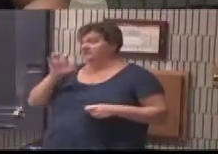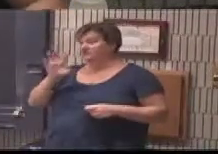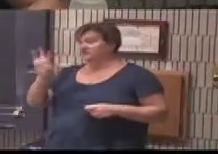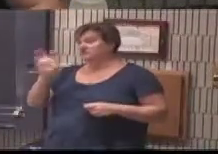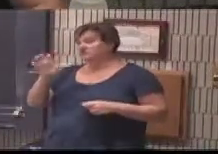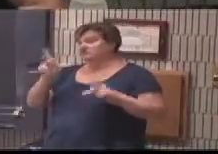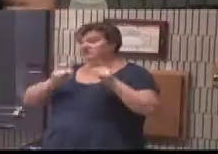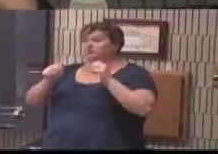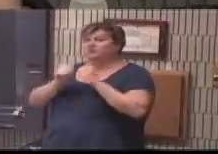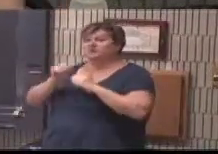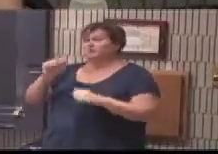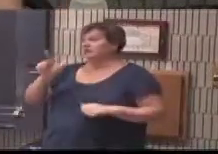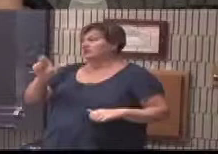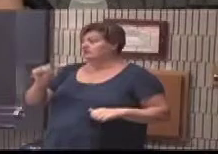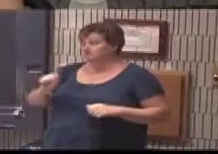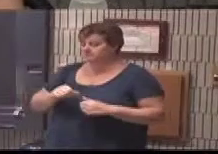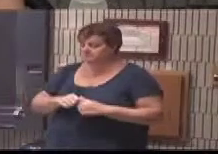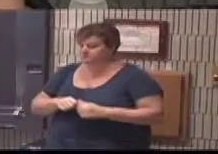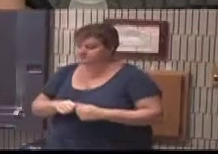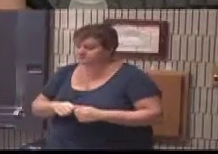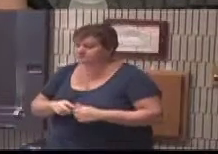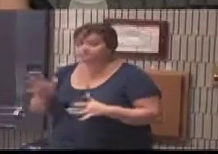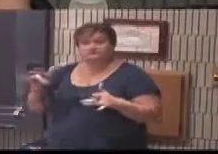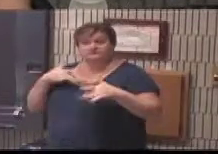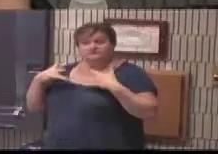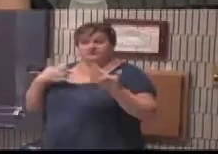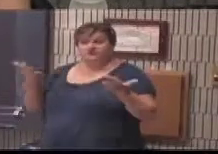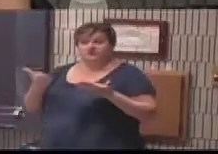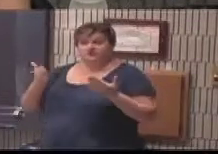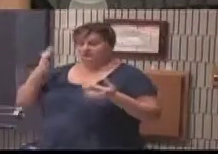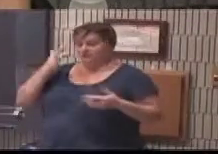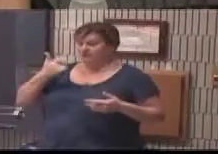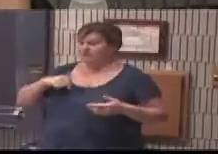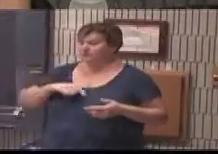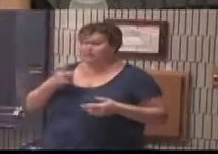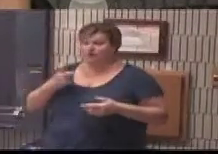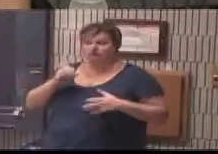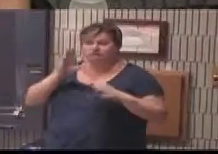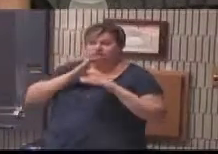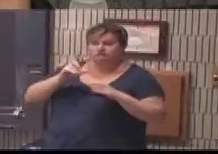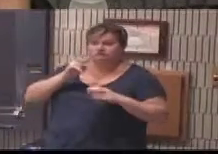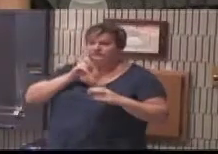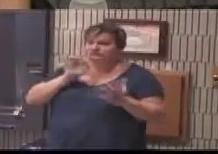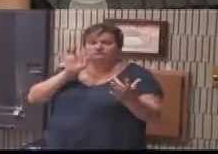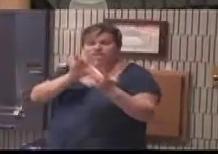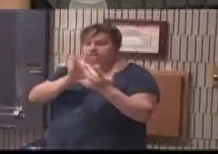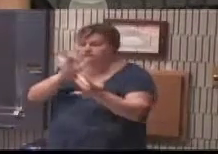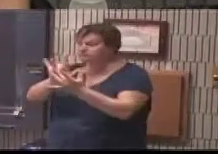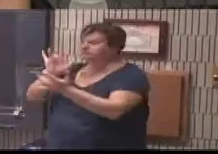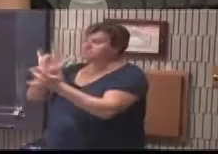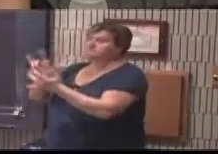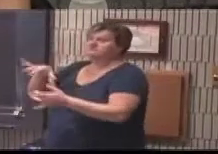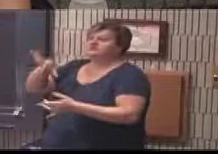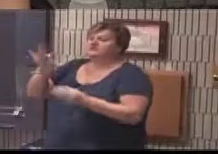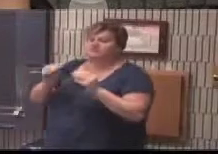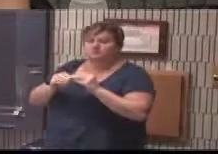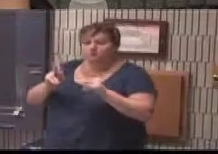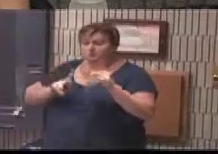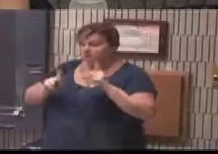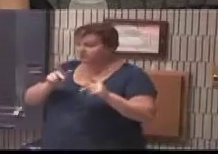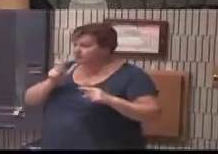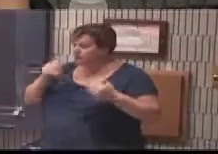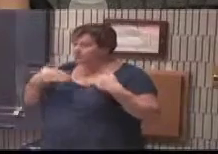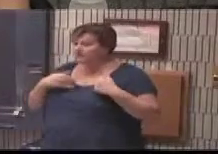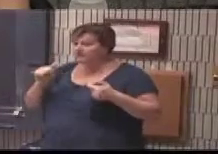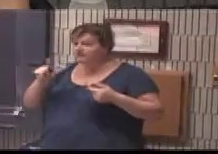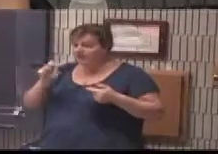with ALS. We're very excited to be here today because we are always looking to do outreach and find more people with ALS